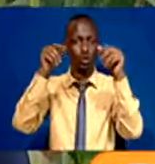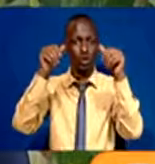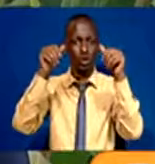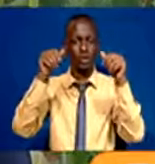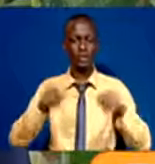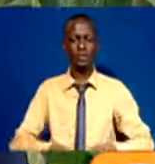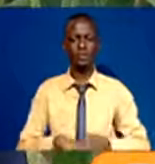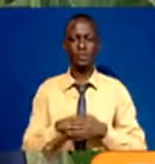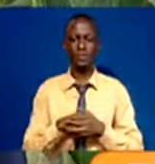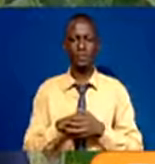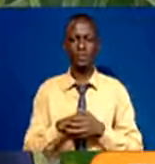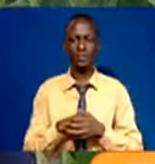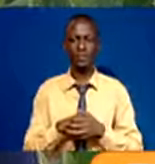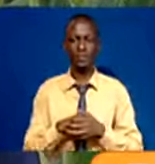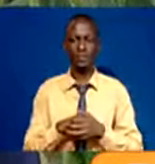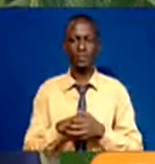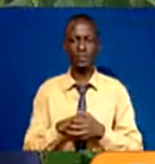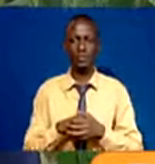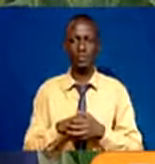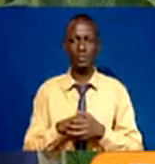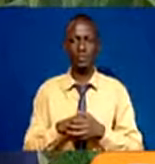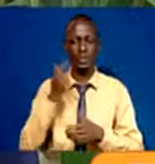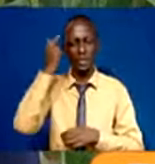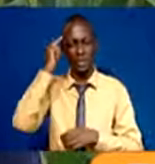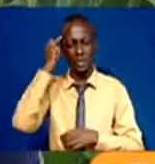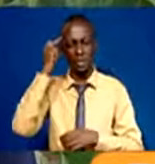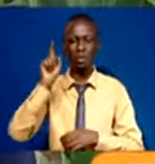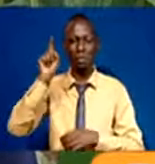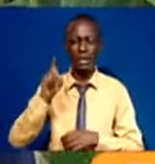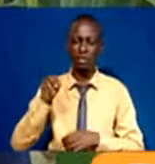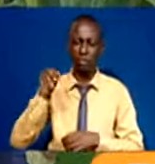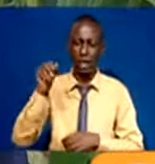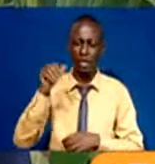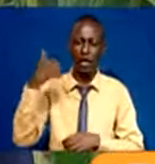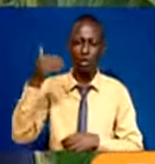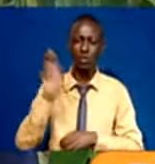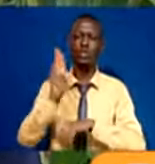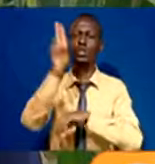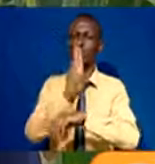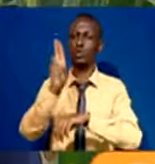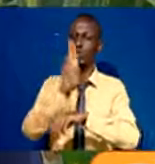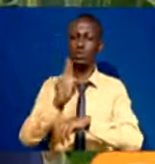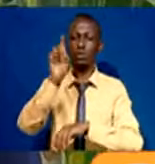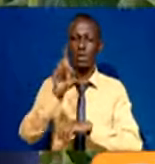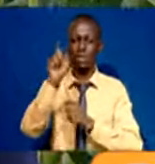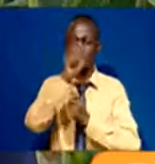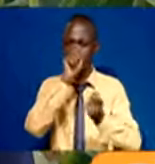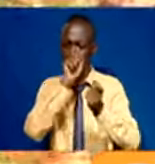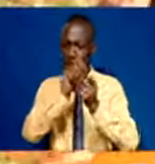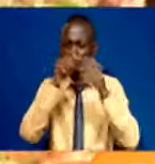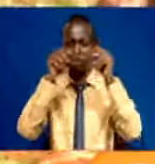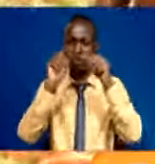The thinking that you always have to apply fertilizer. We have to bring in the information of testing the